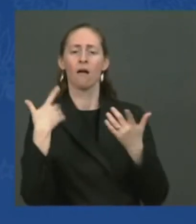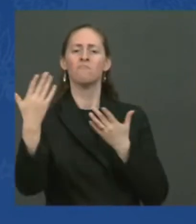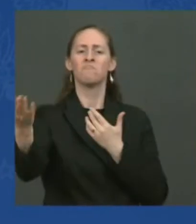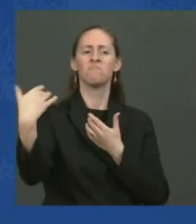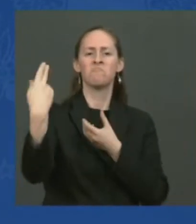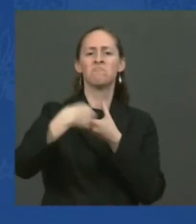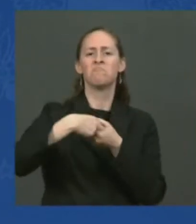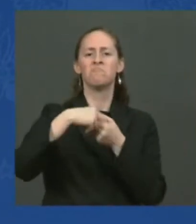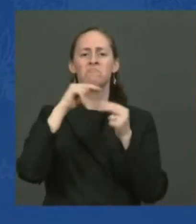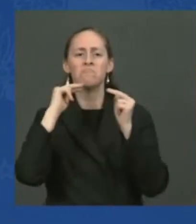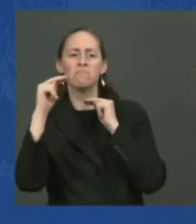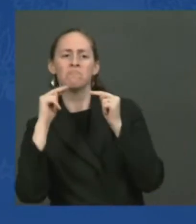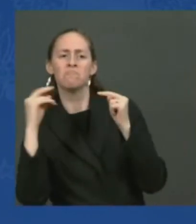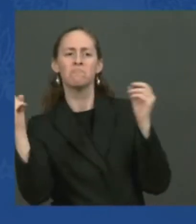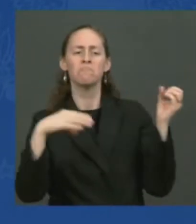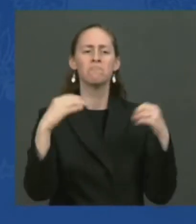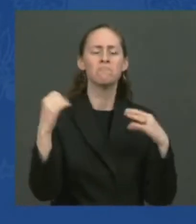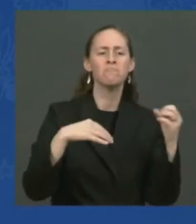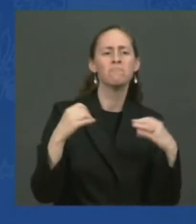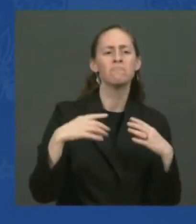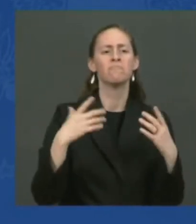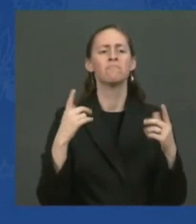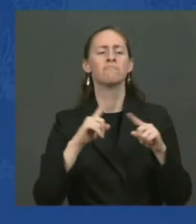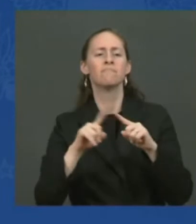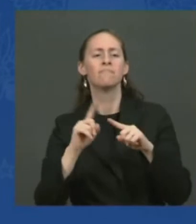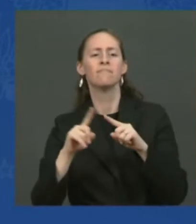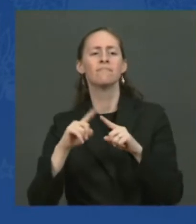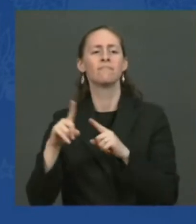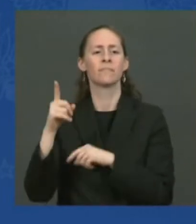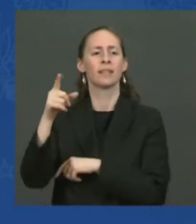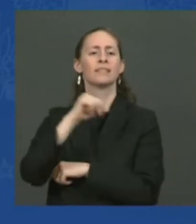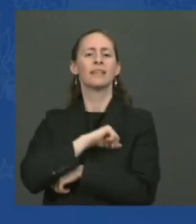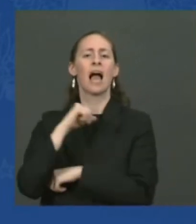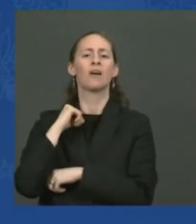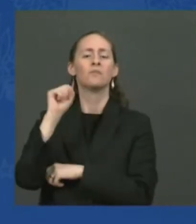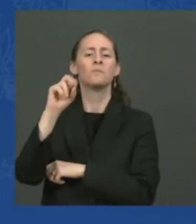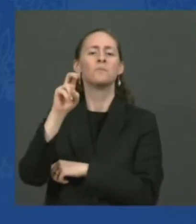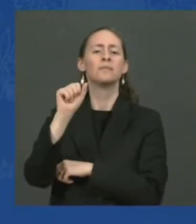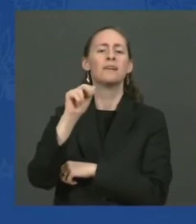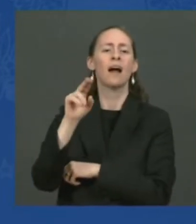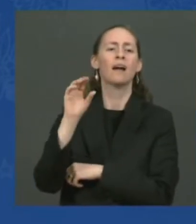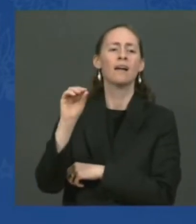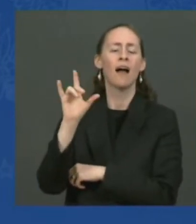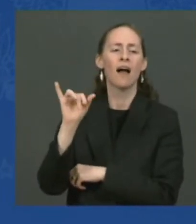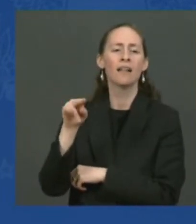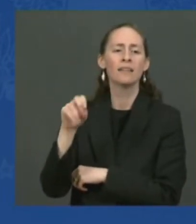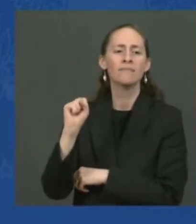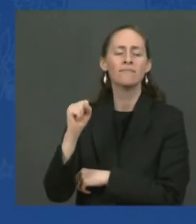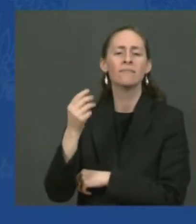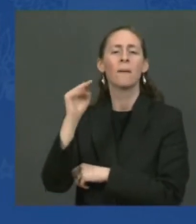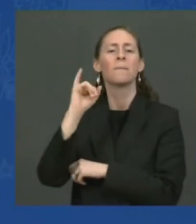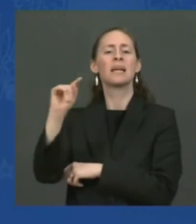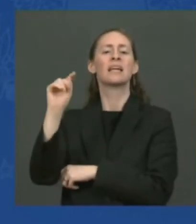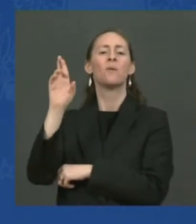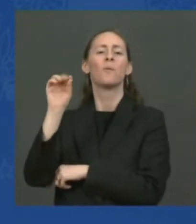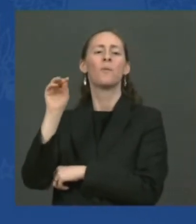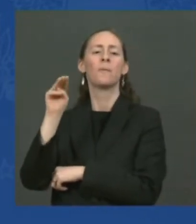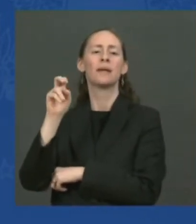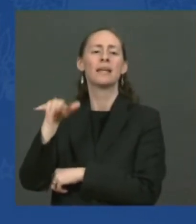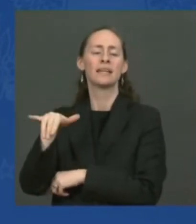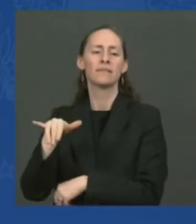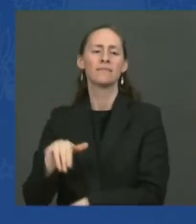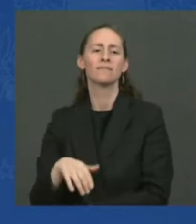again. Senators Susan Collins, Mitt Romney, Lisa Murkowski, Bill Cassidy, Joe Manchin, Jeanne Shaheen, Mark